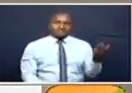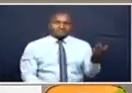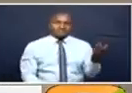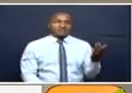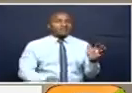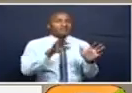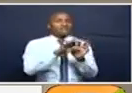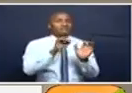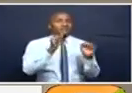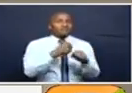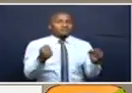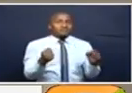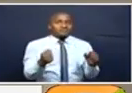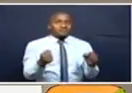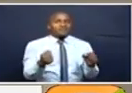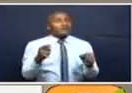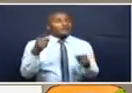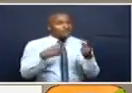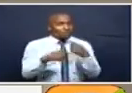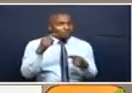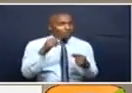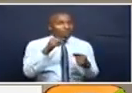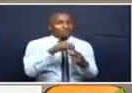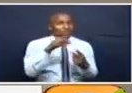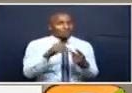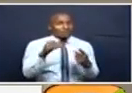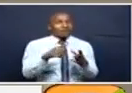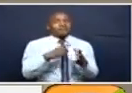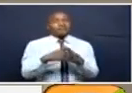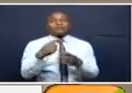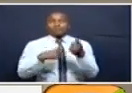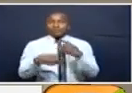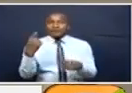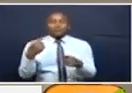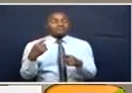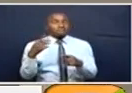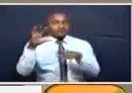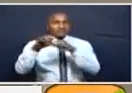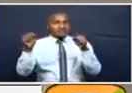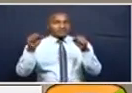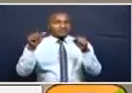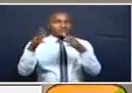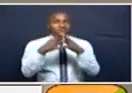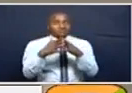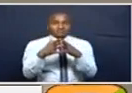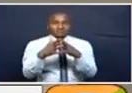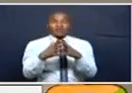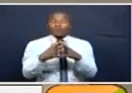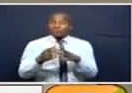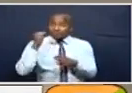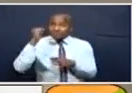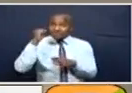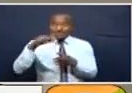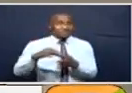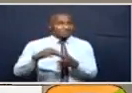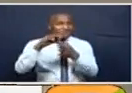vote. He won the primaries and went on to occupy the White House. In politics, especially in a context